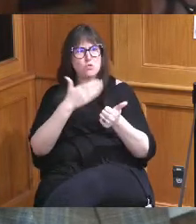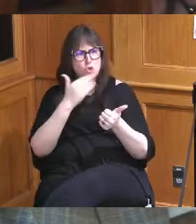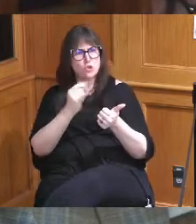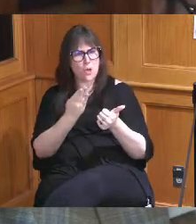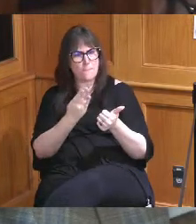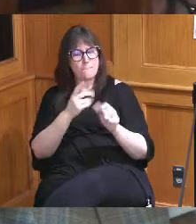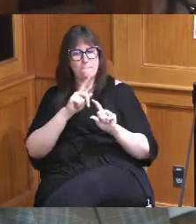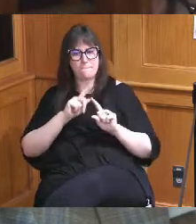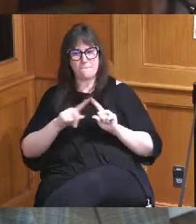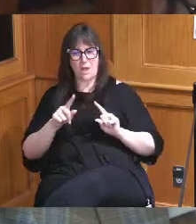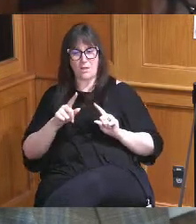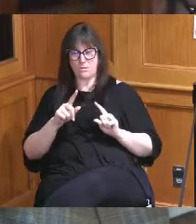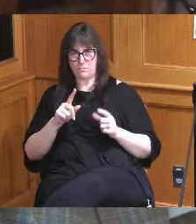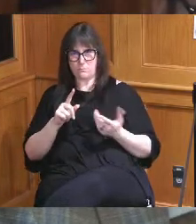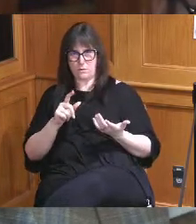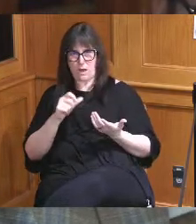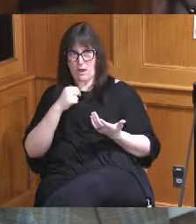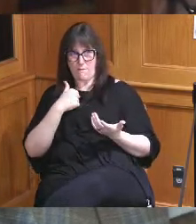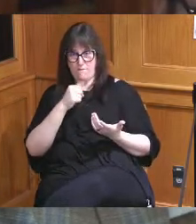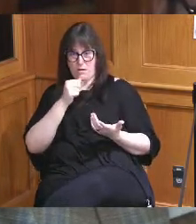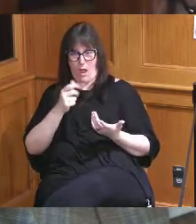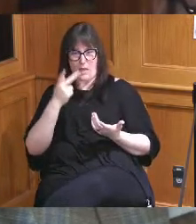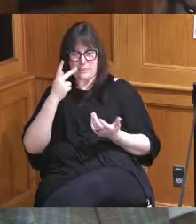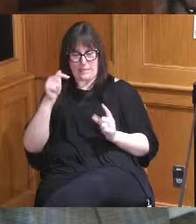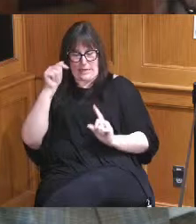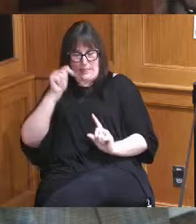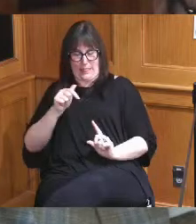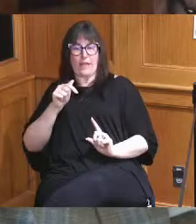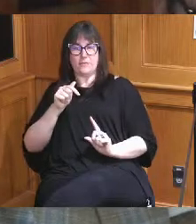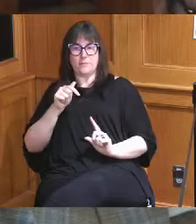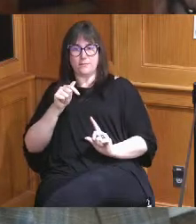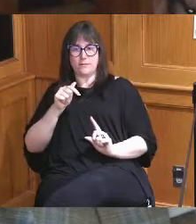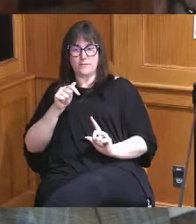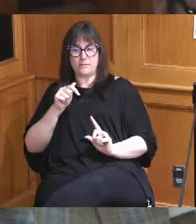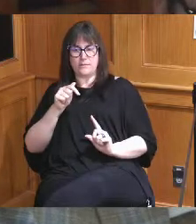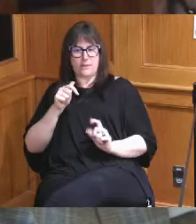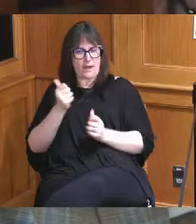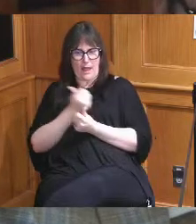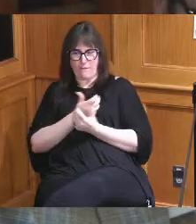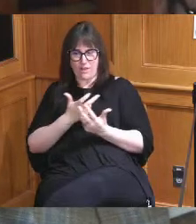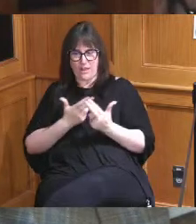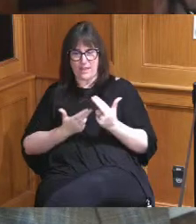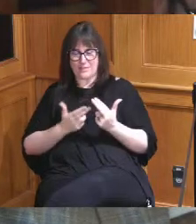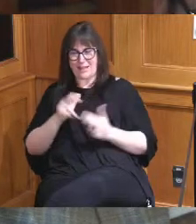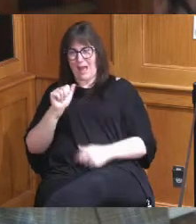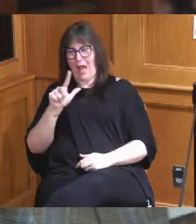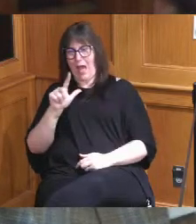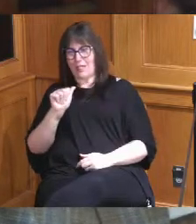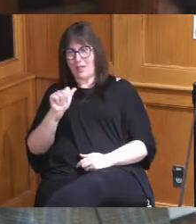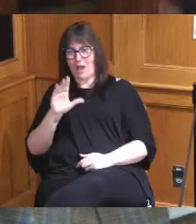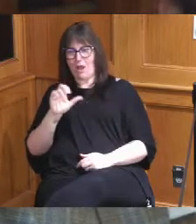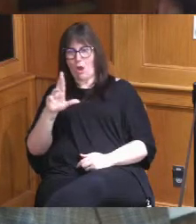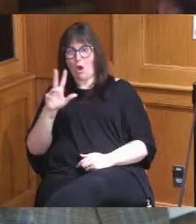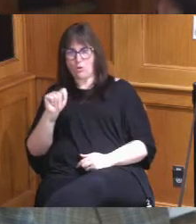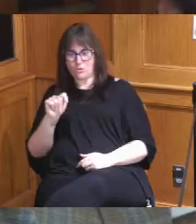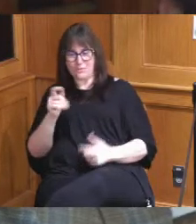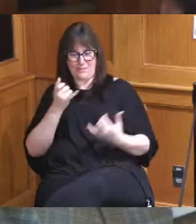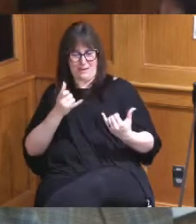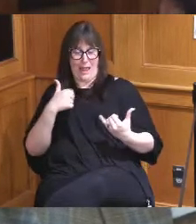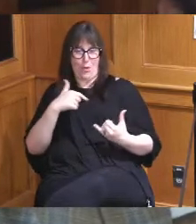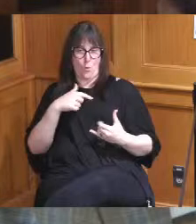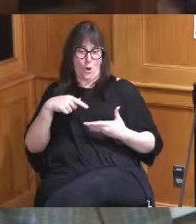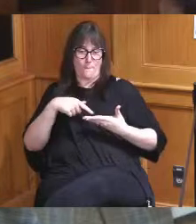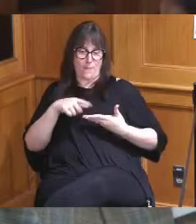But I have not seen this thing. And everything is an extra cost. It's like an a la carte. So today we're paying really